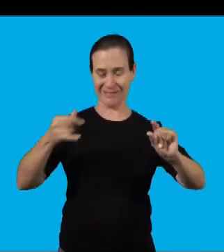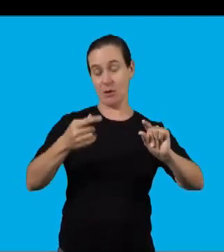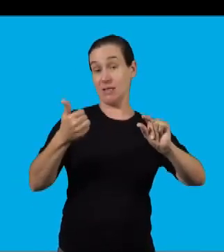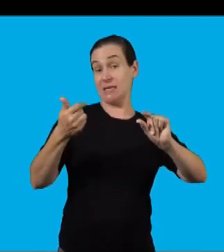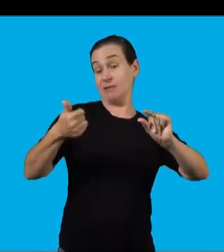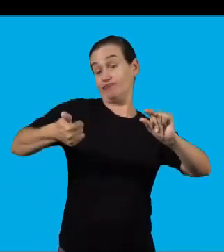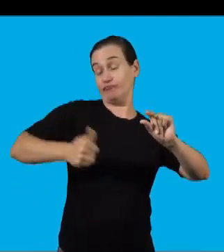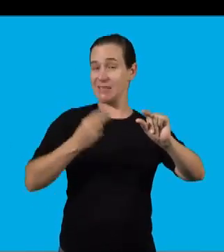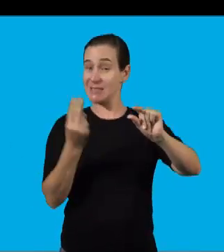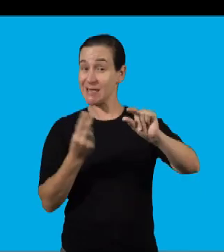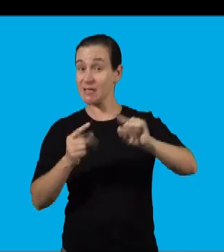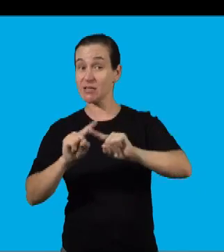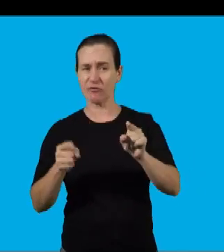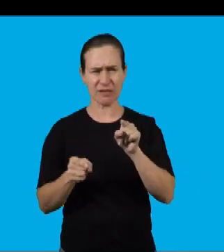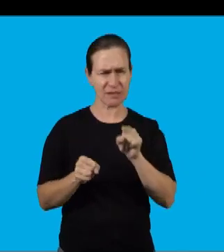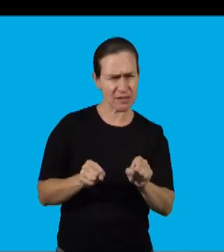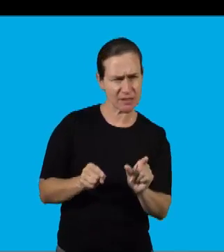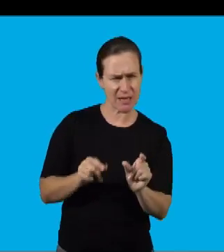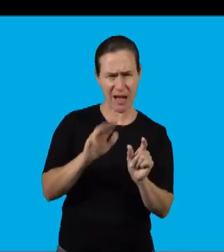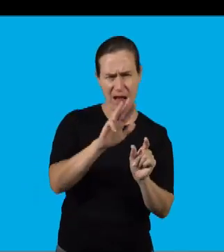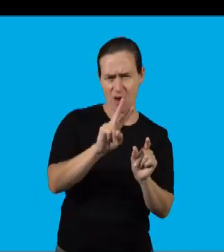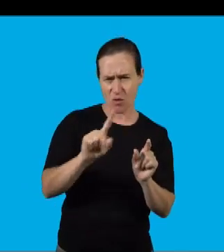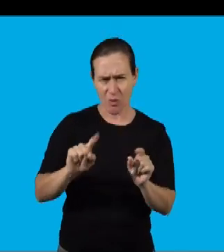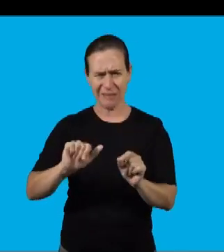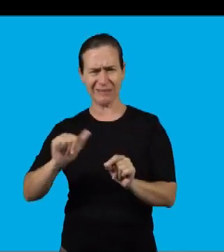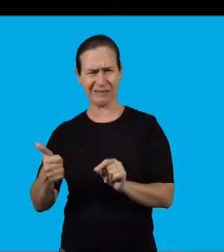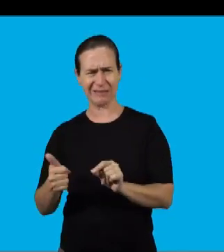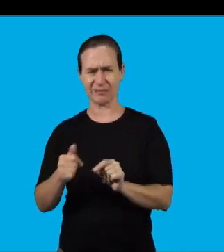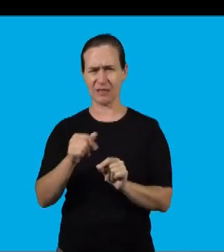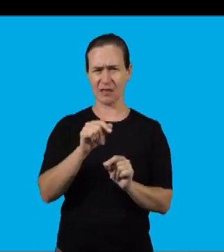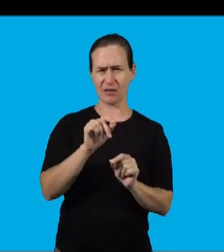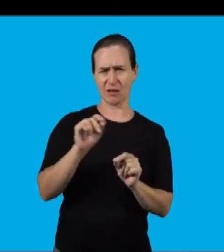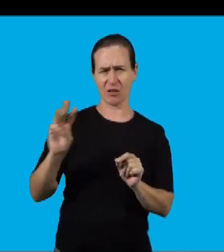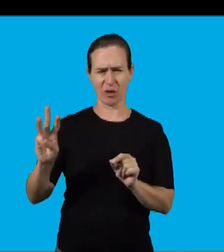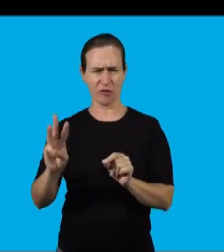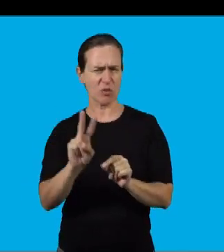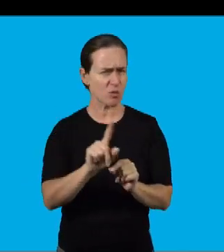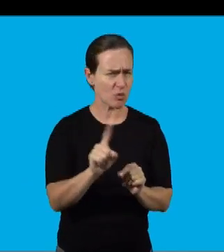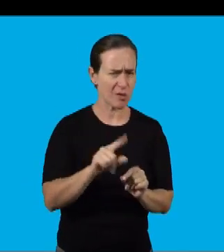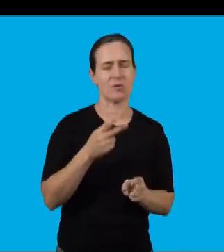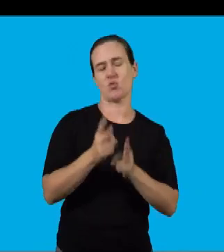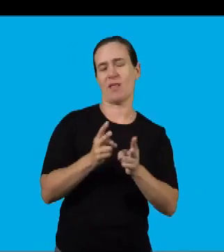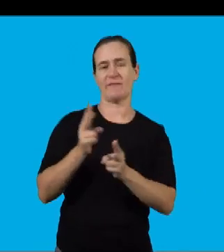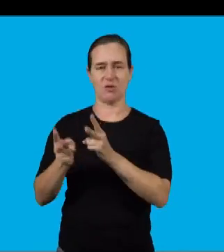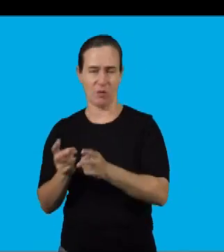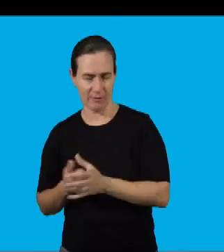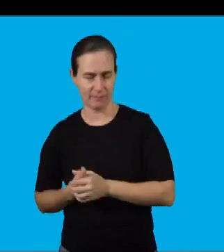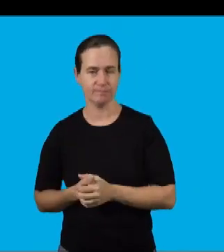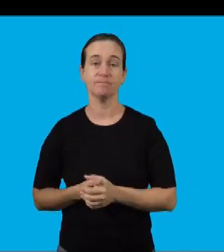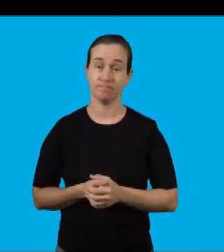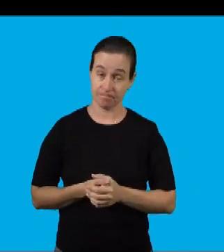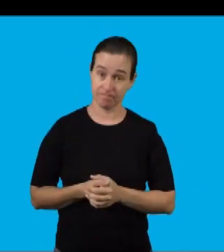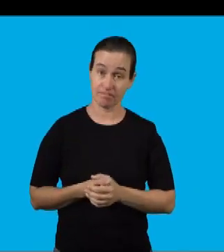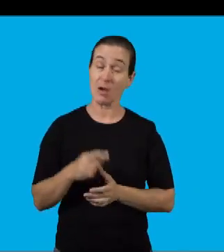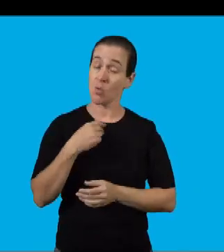that second difference is 12. Now, what do we know about calculating the general term of a quadratic pattern? Well,